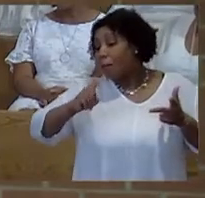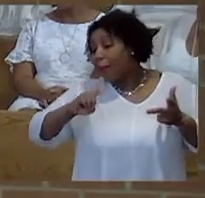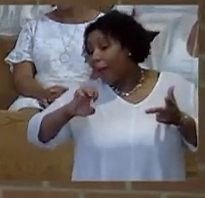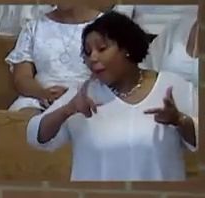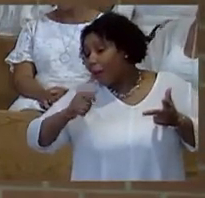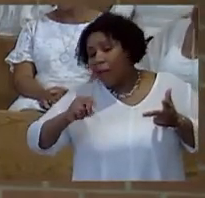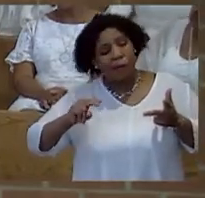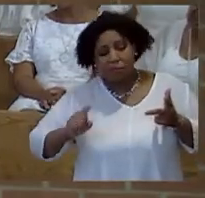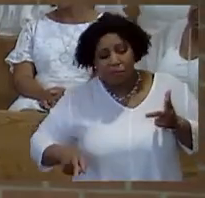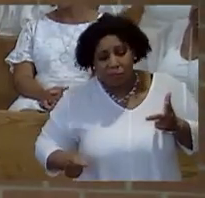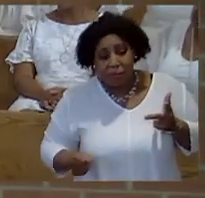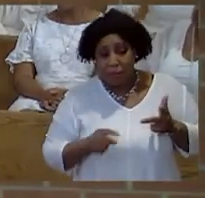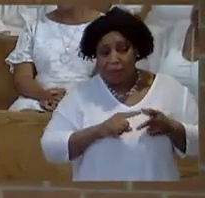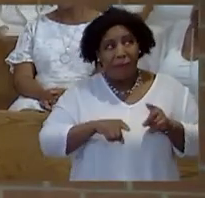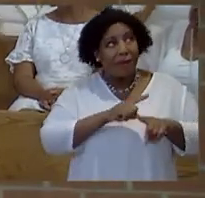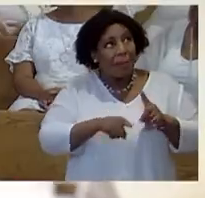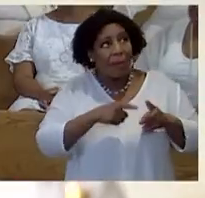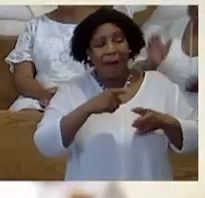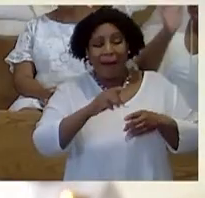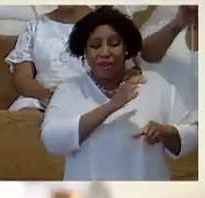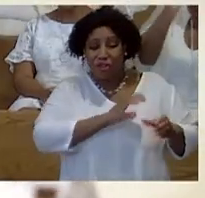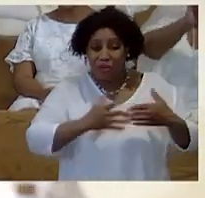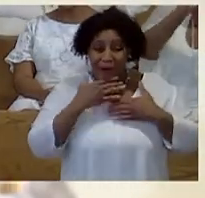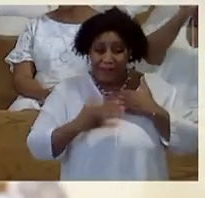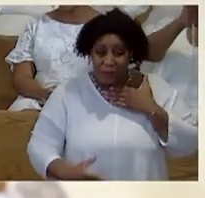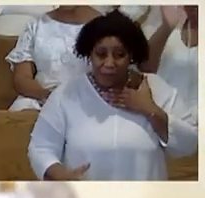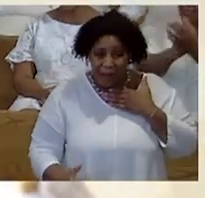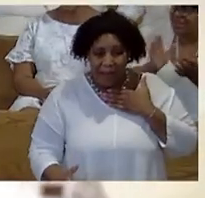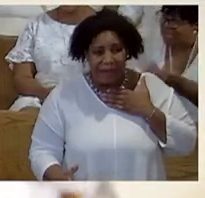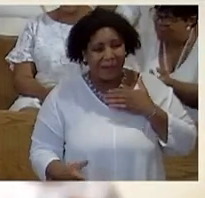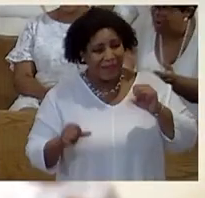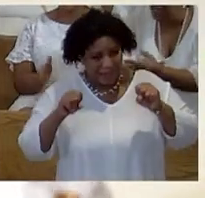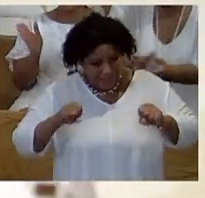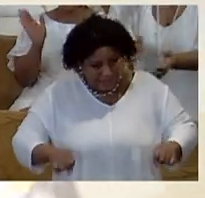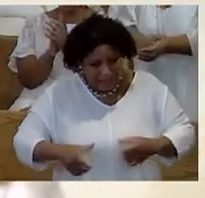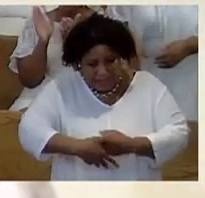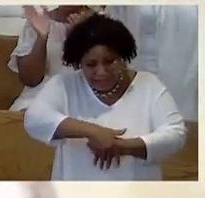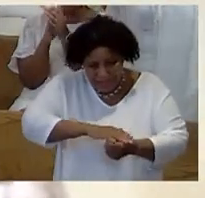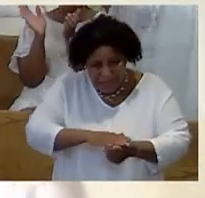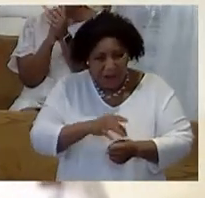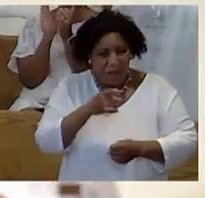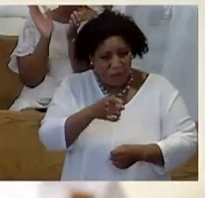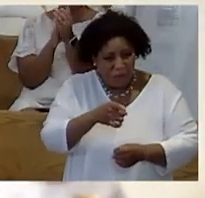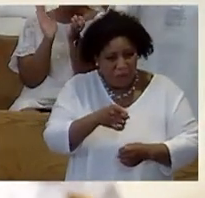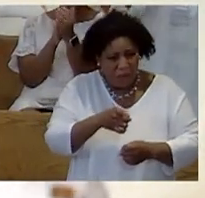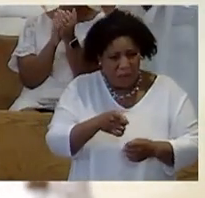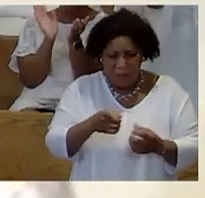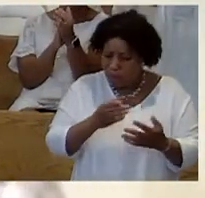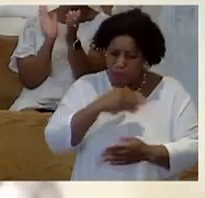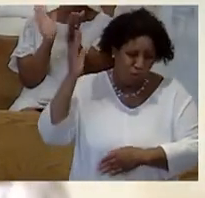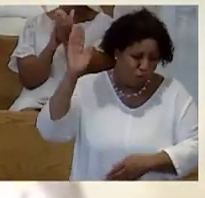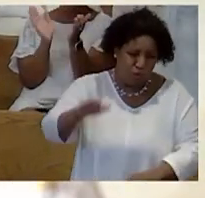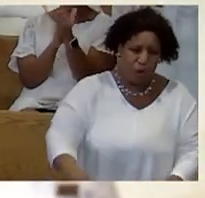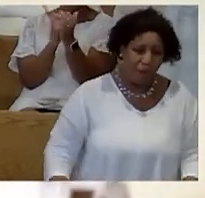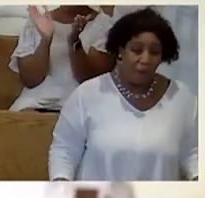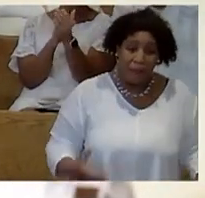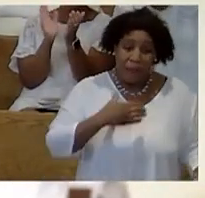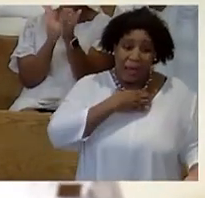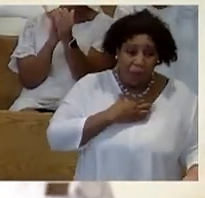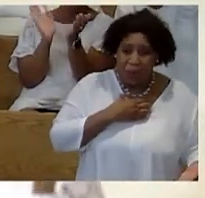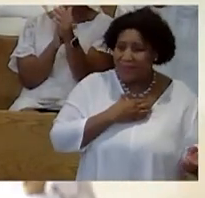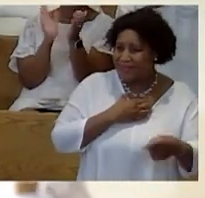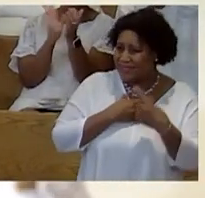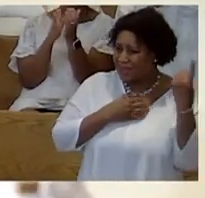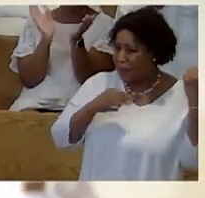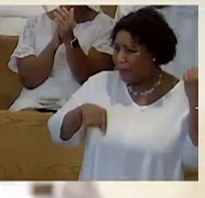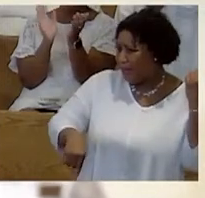can't get it to you. But the blood of Christ is able to cover you through it all. I wish I had